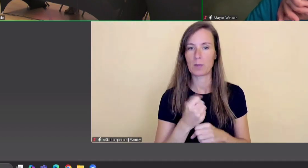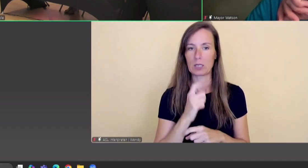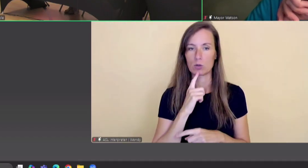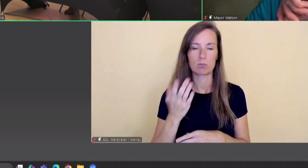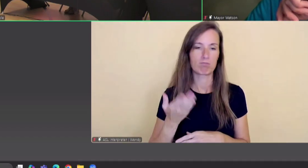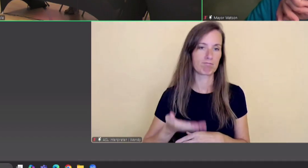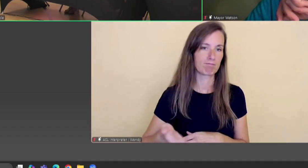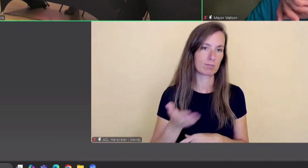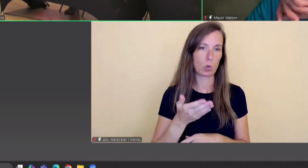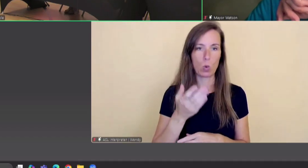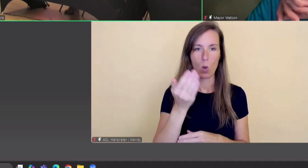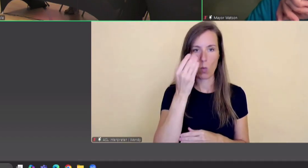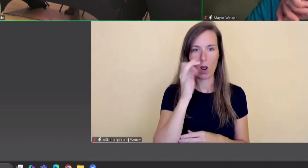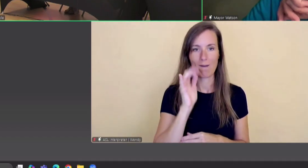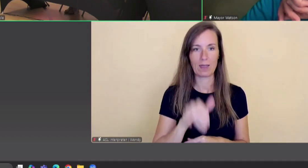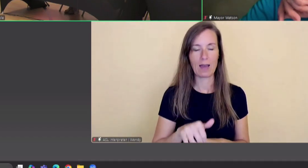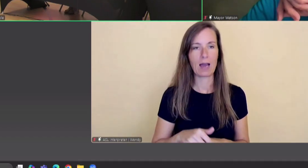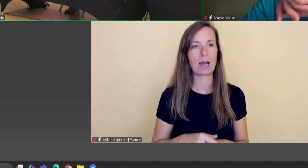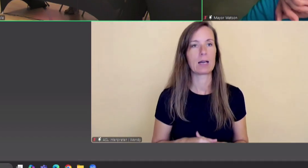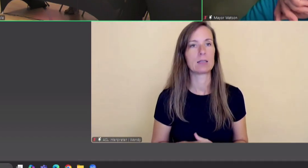that.